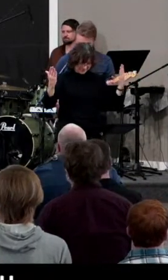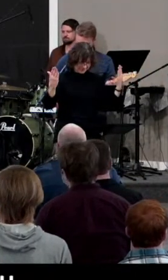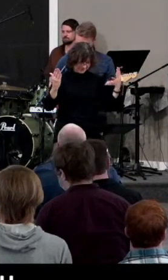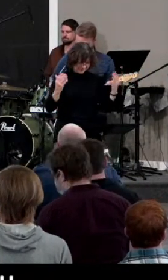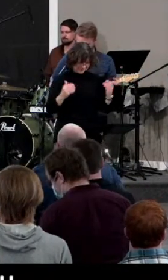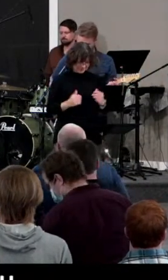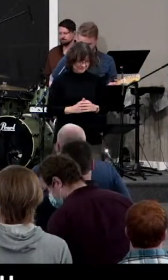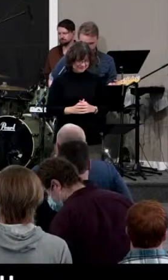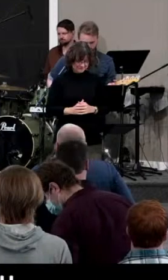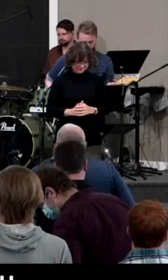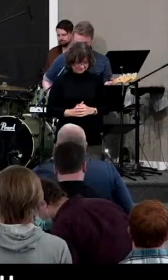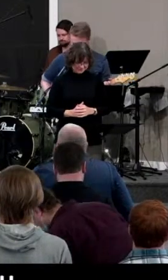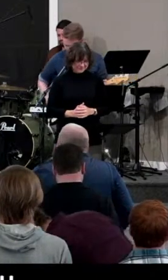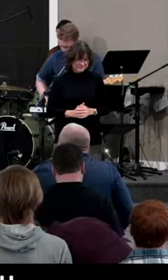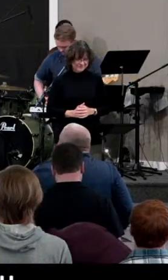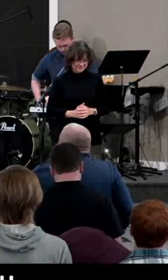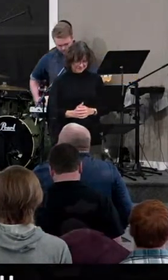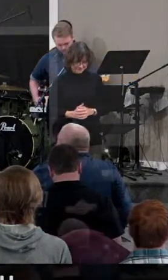all.